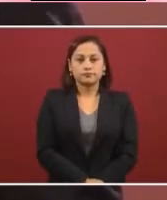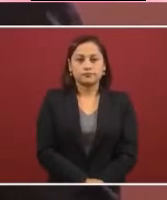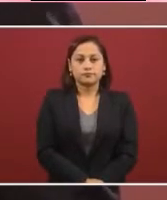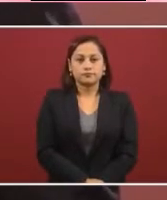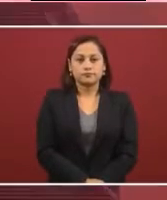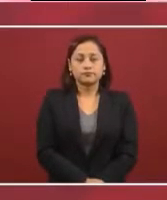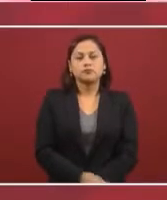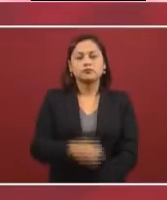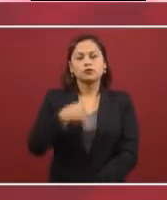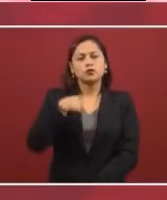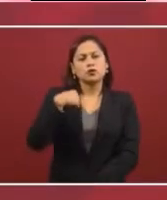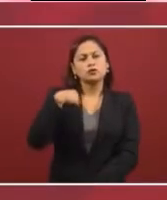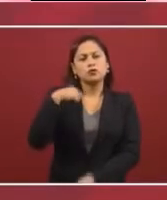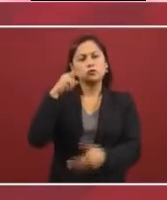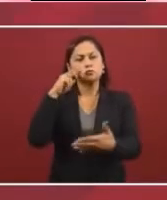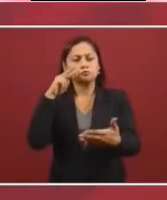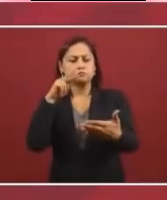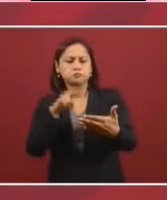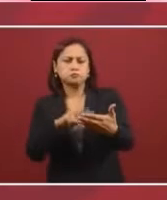on the internet